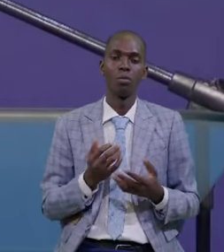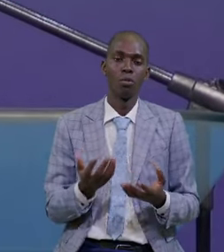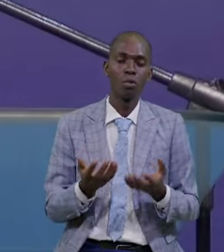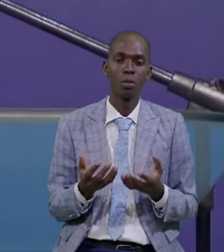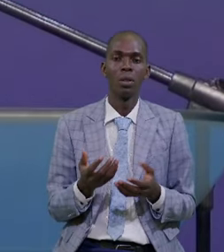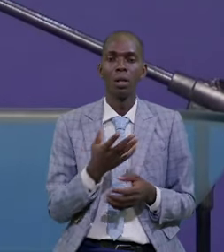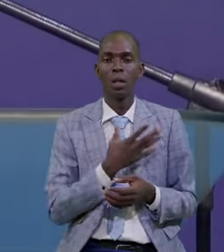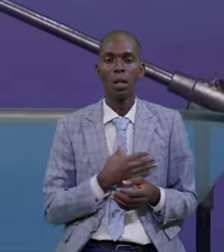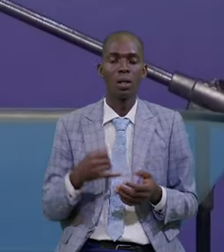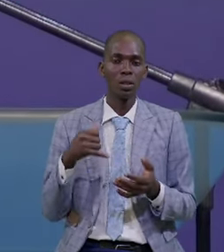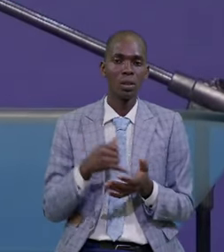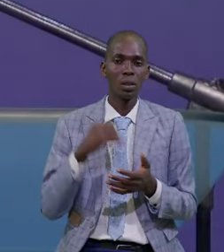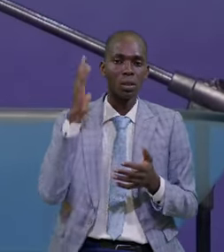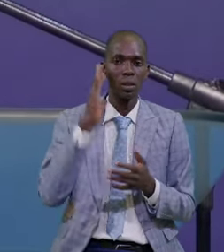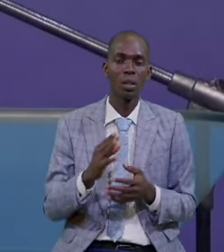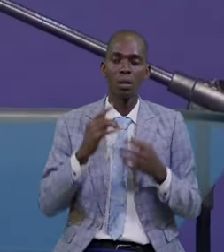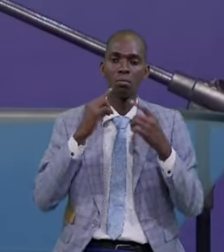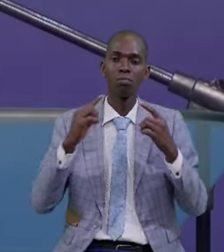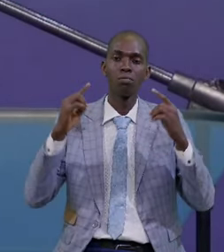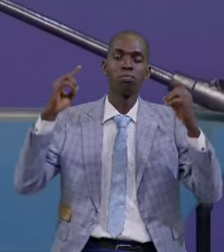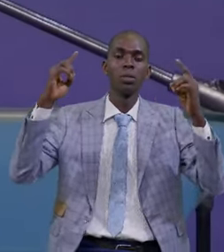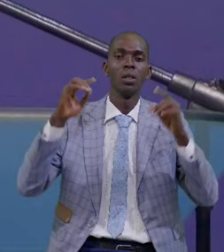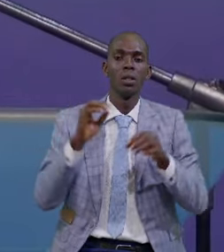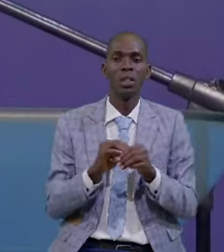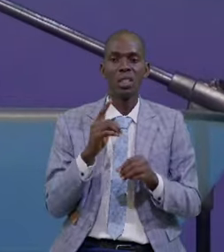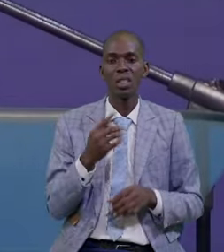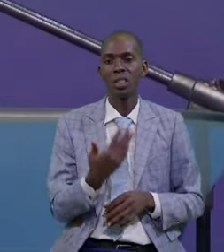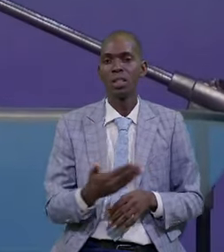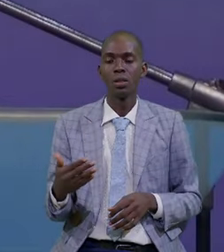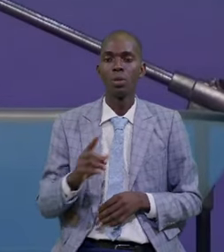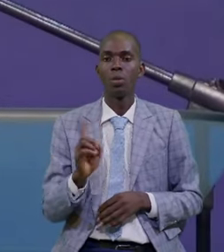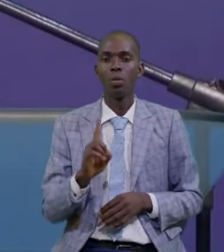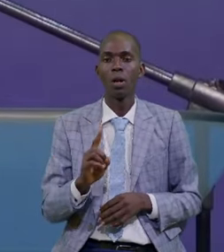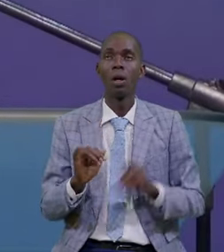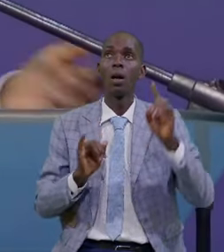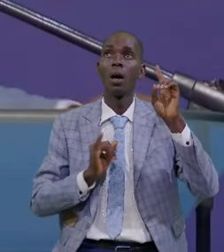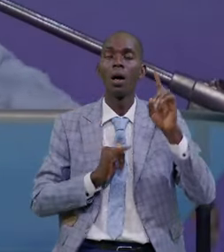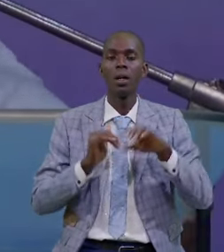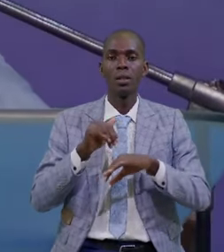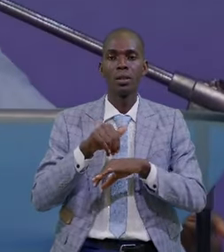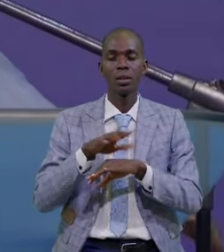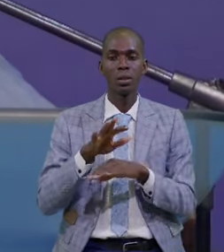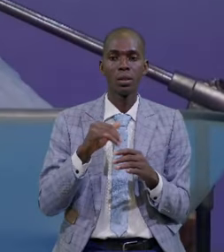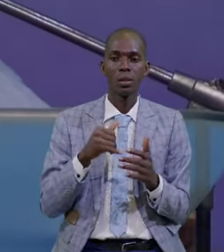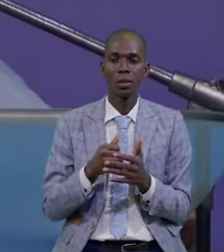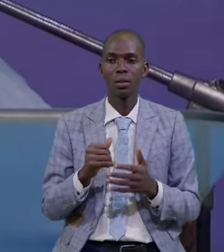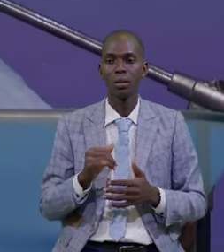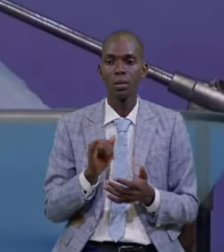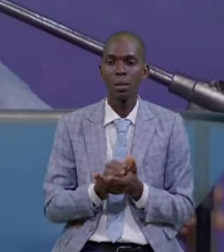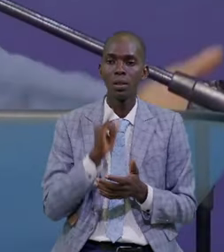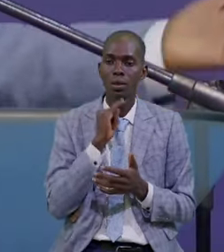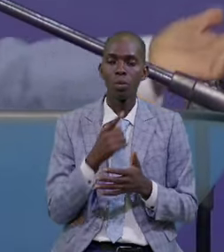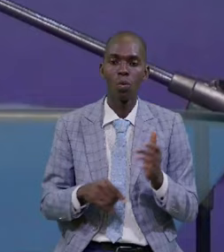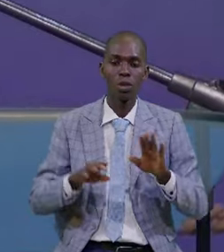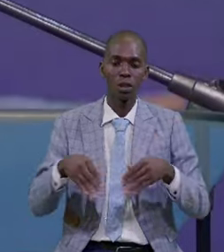shall prosper in the thing whereunto I sent it. That's what gives us